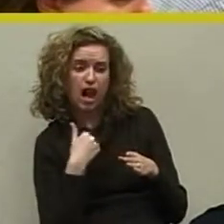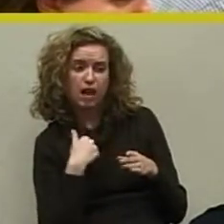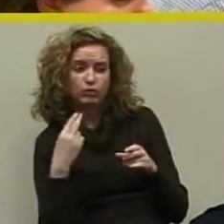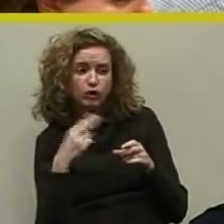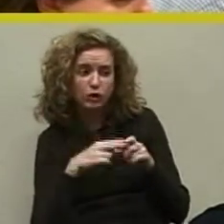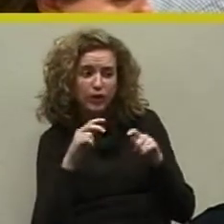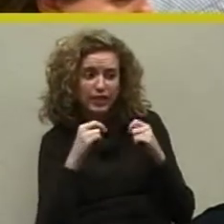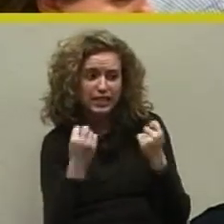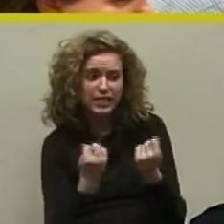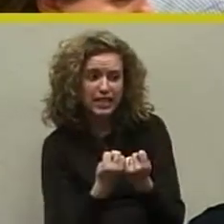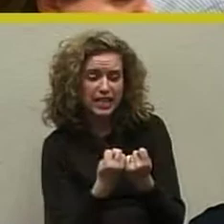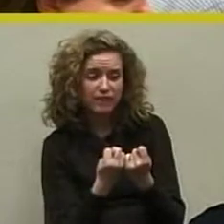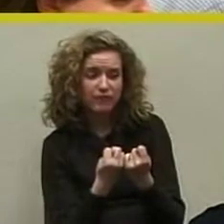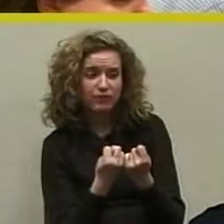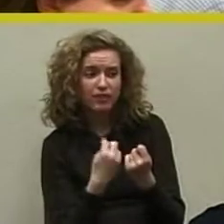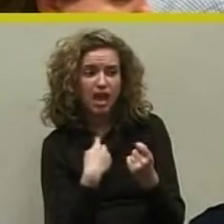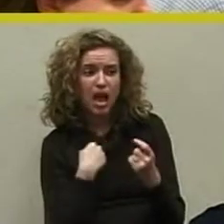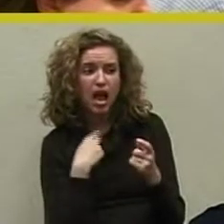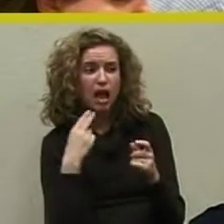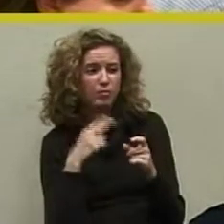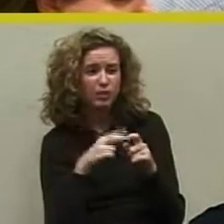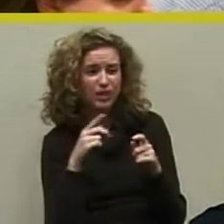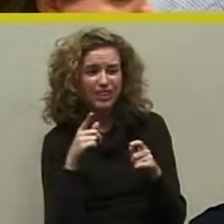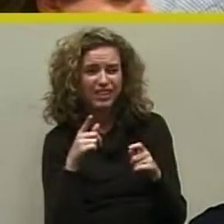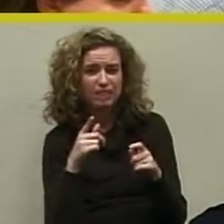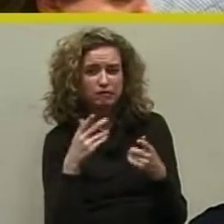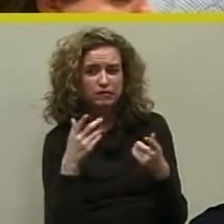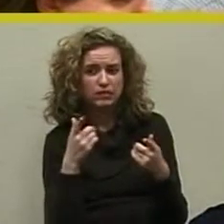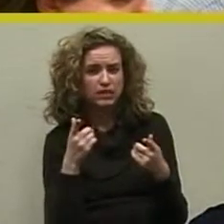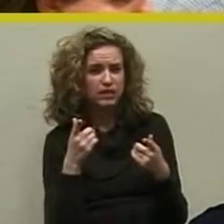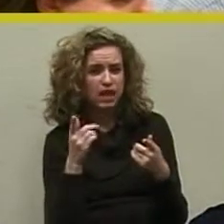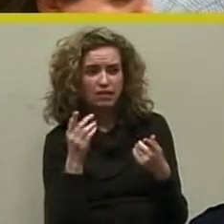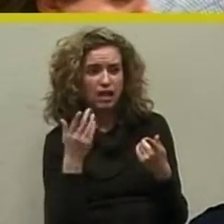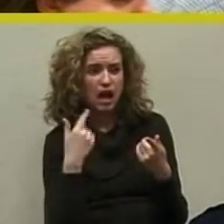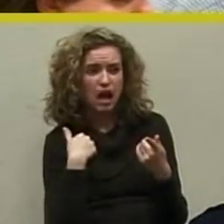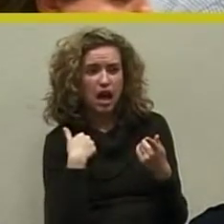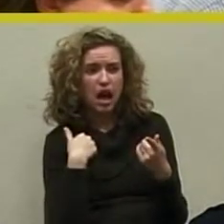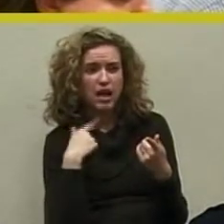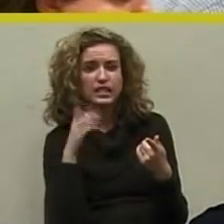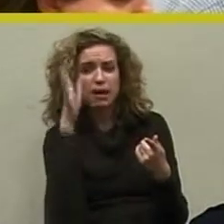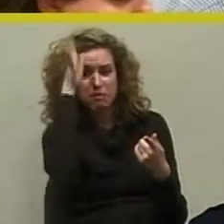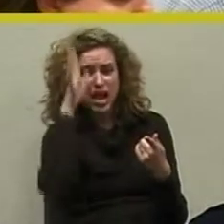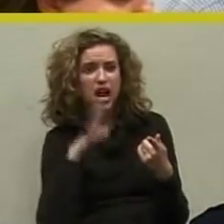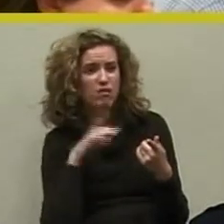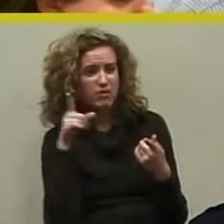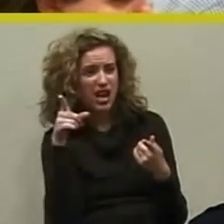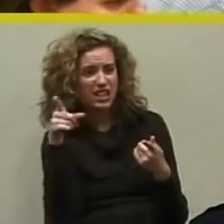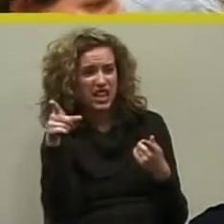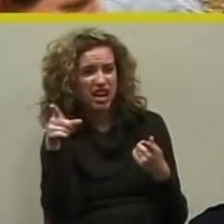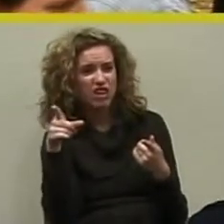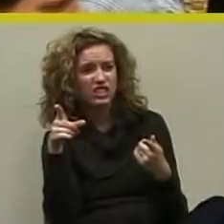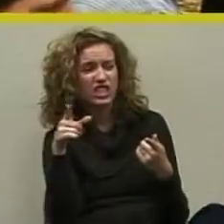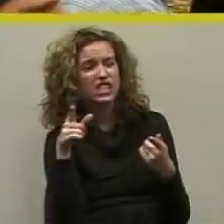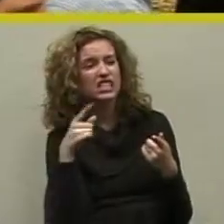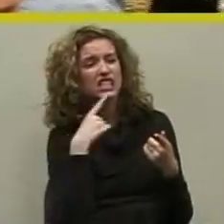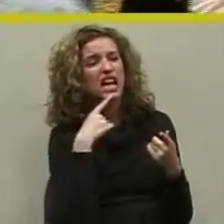the person who's got all these great ideas and suggestions. How do you manage that? Person